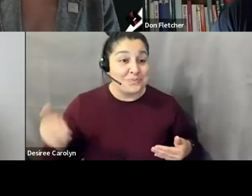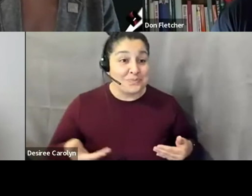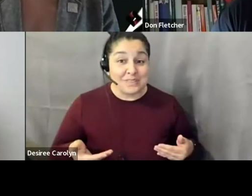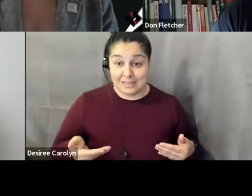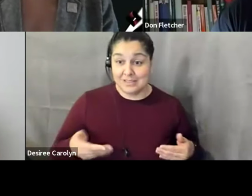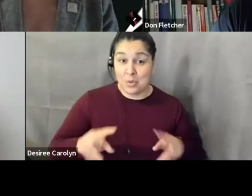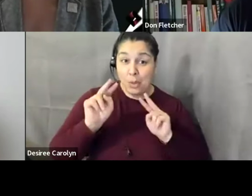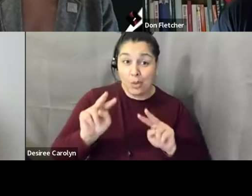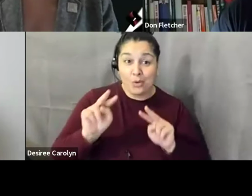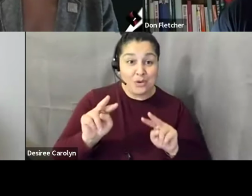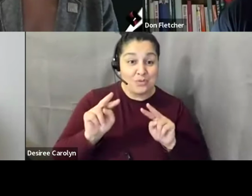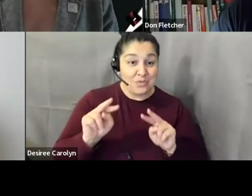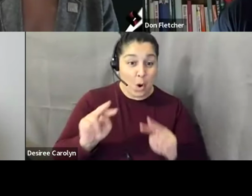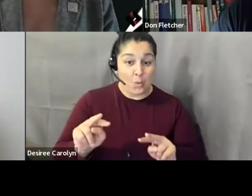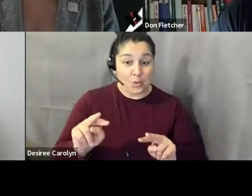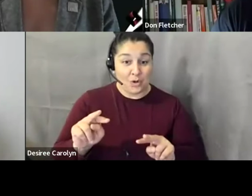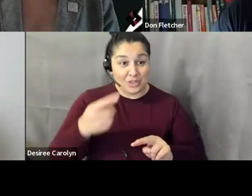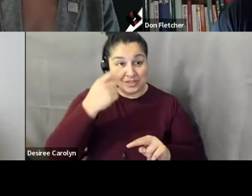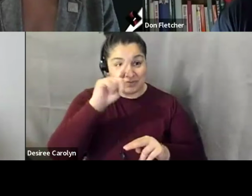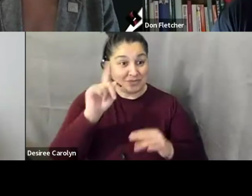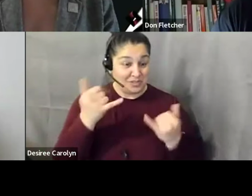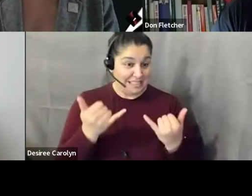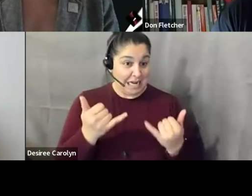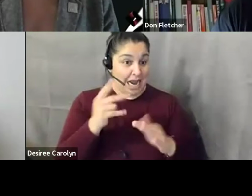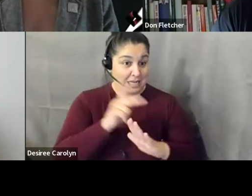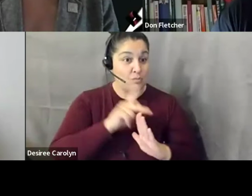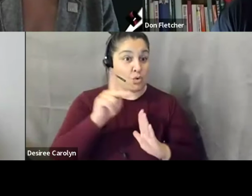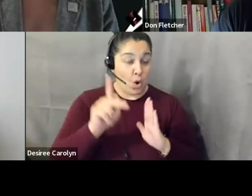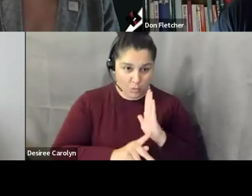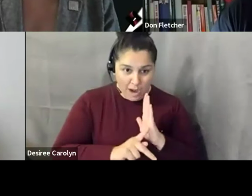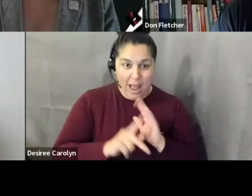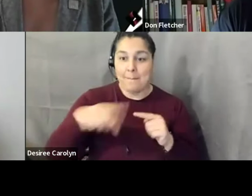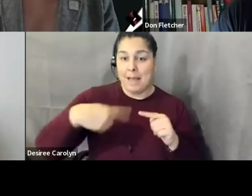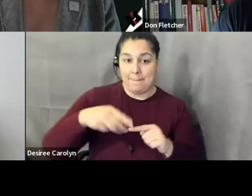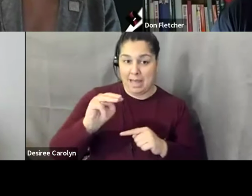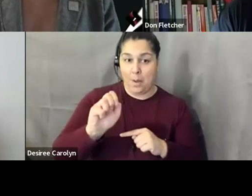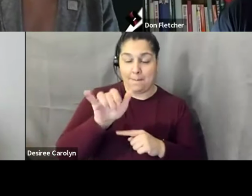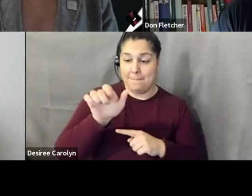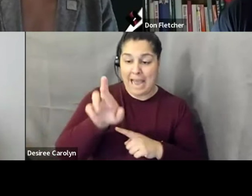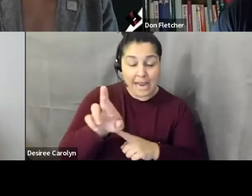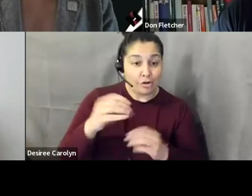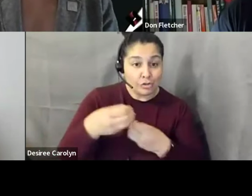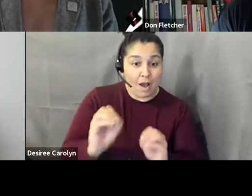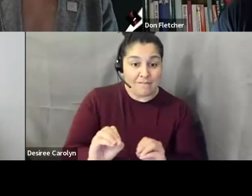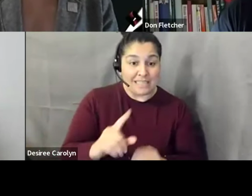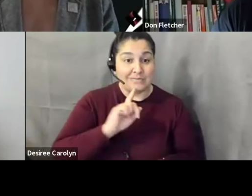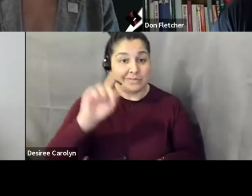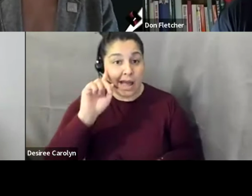We're looking forward very much to this program today about the Mayor's Office of Deaf, Deaf-Blind, and Hard of